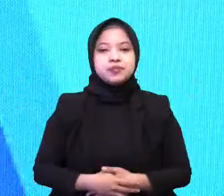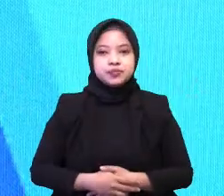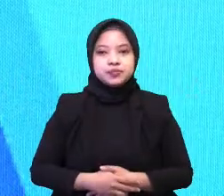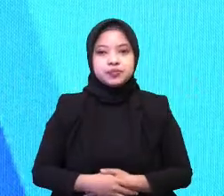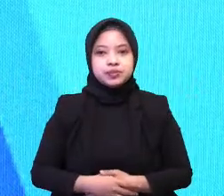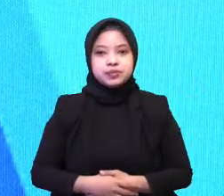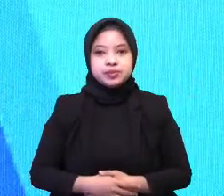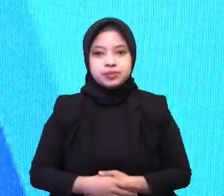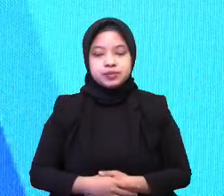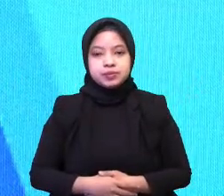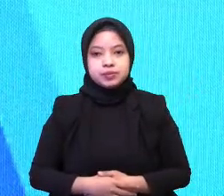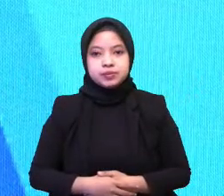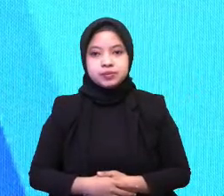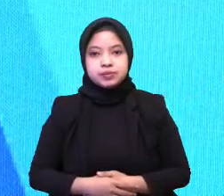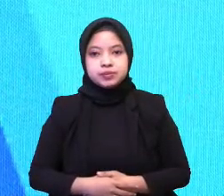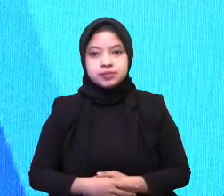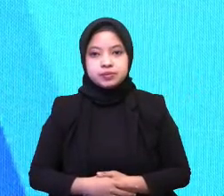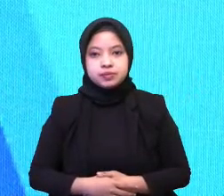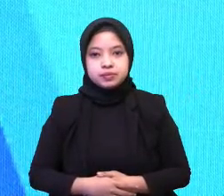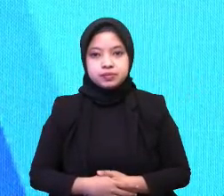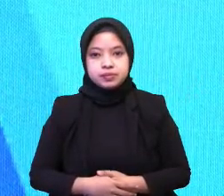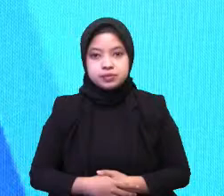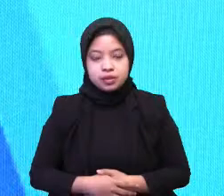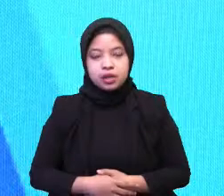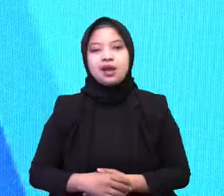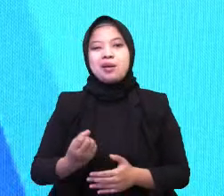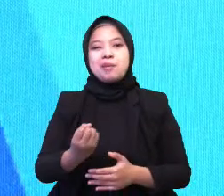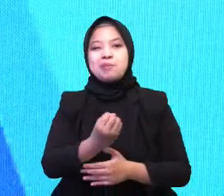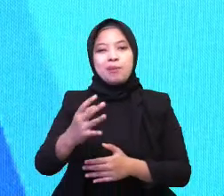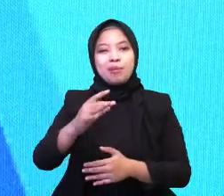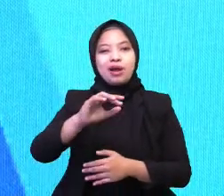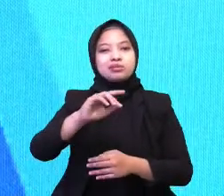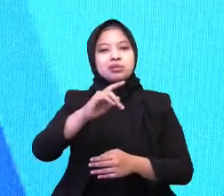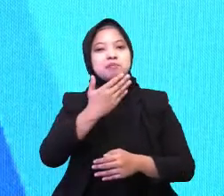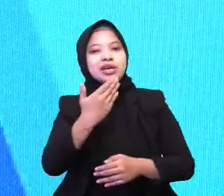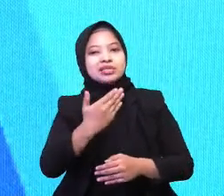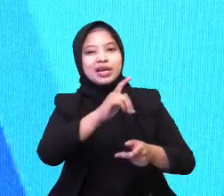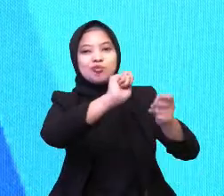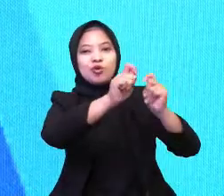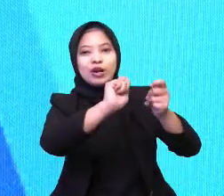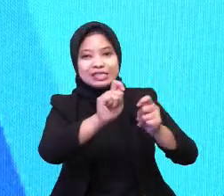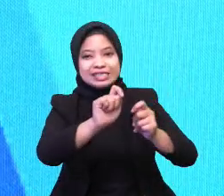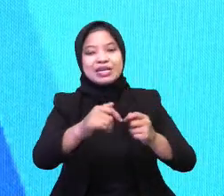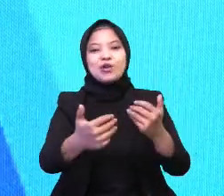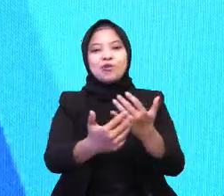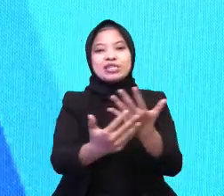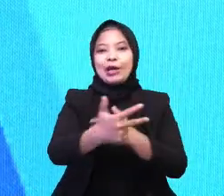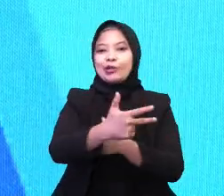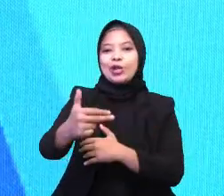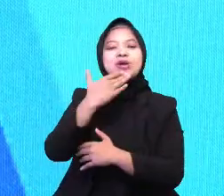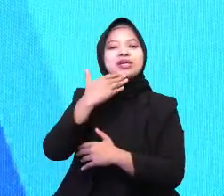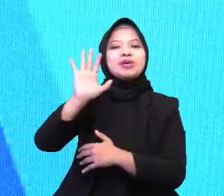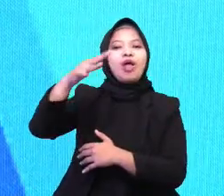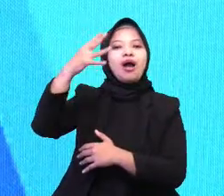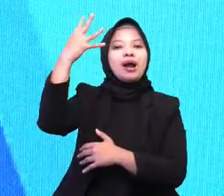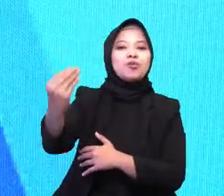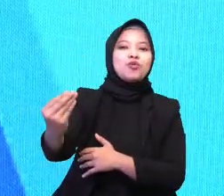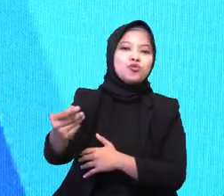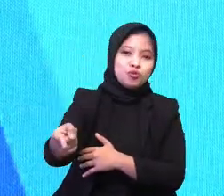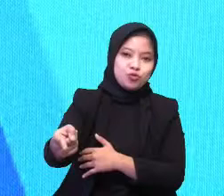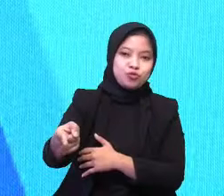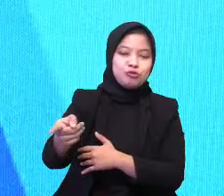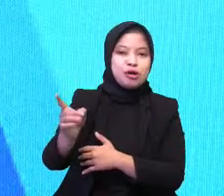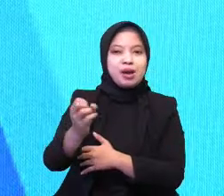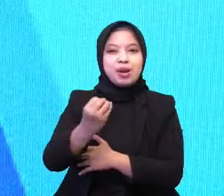Statistically, it is predicted that the rate of the mobility of the Indonesian population will increase given that